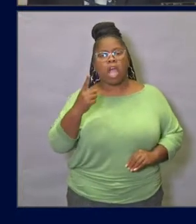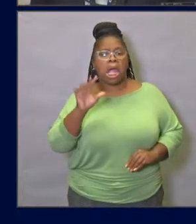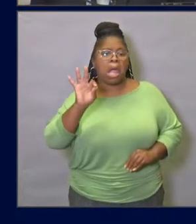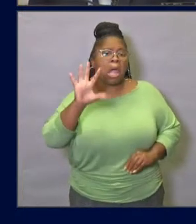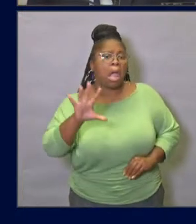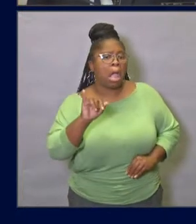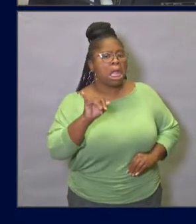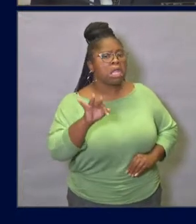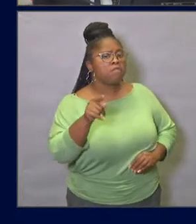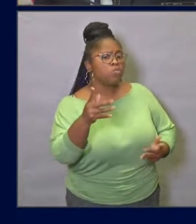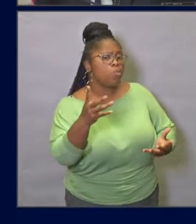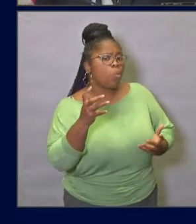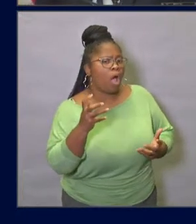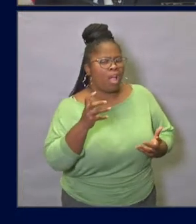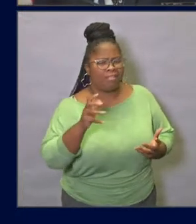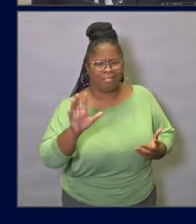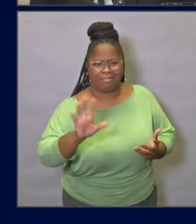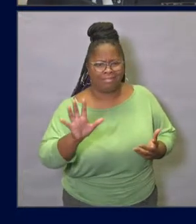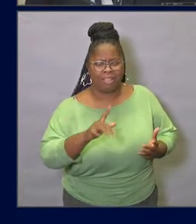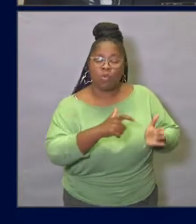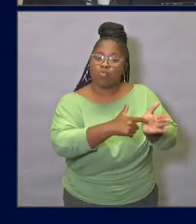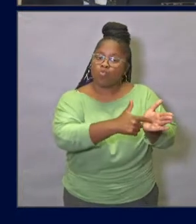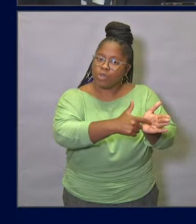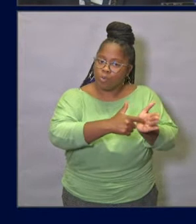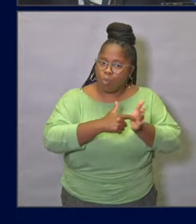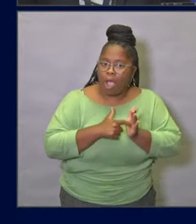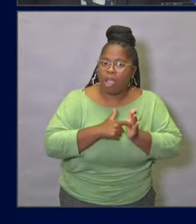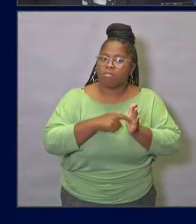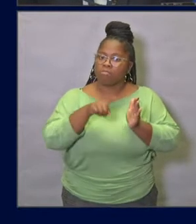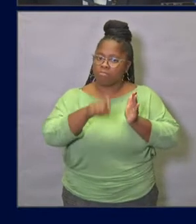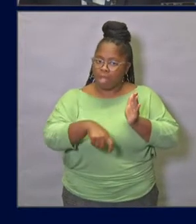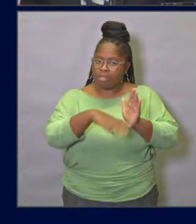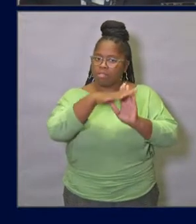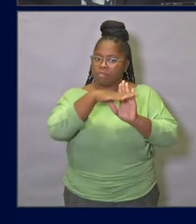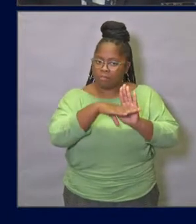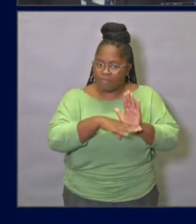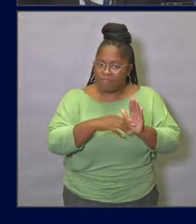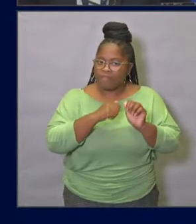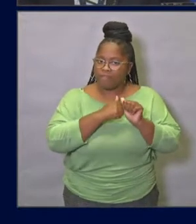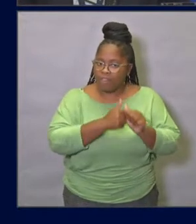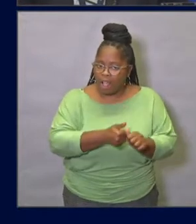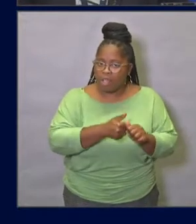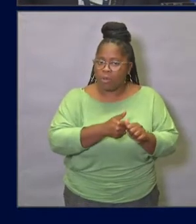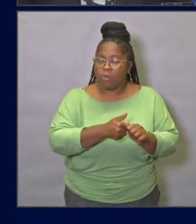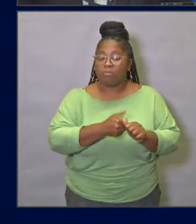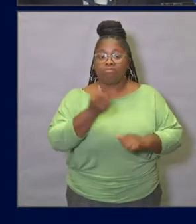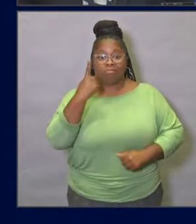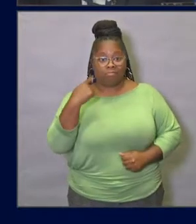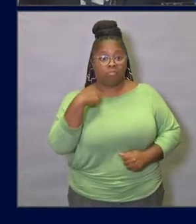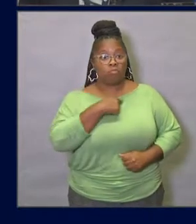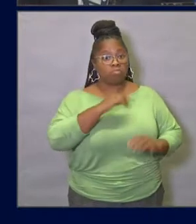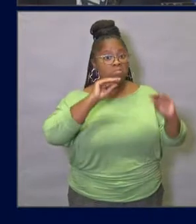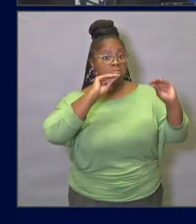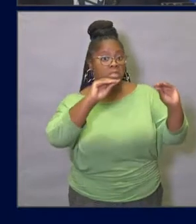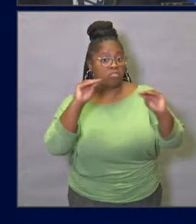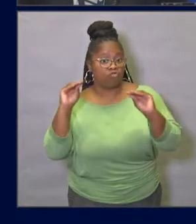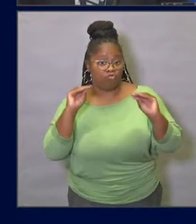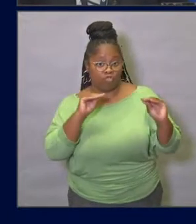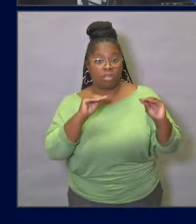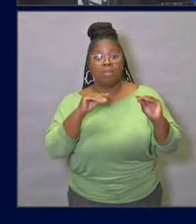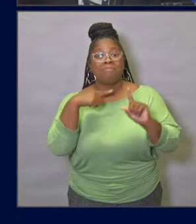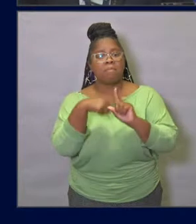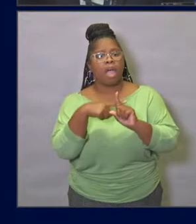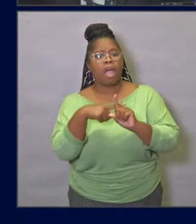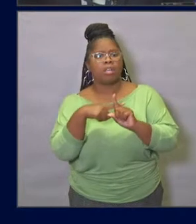they require compliance by every business. So in addition to education, we are also prepared to enforce the health